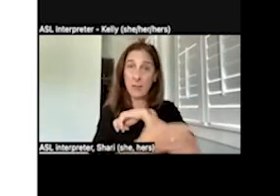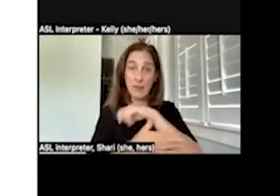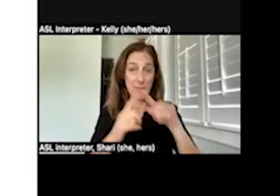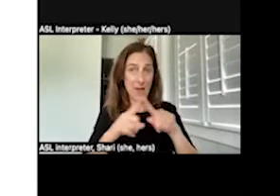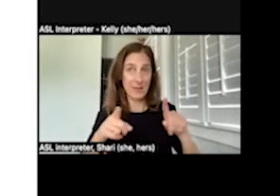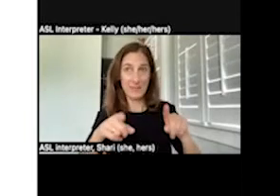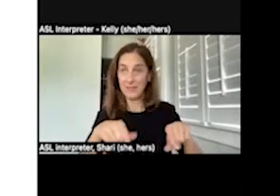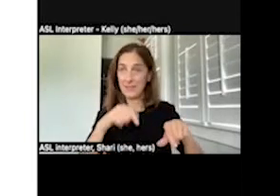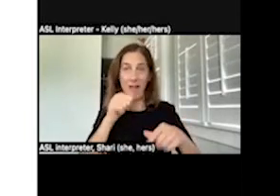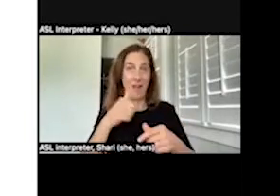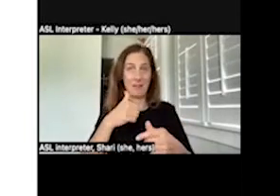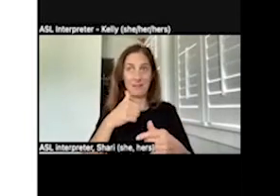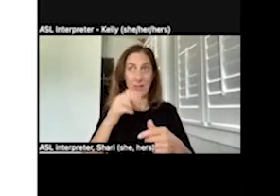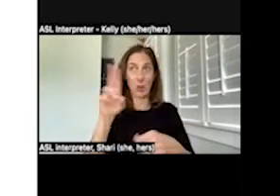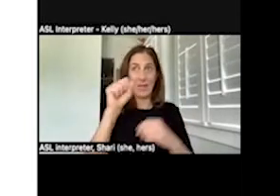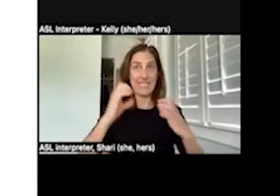guidelines.